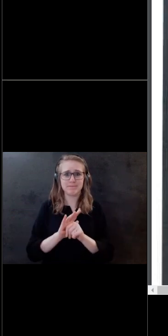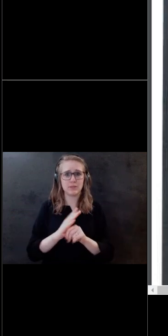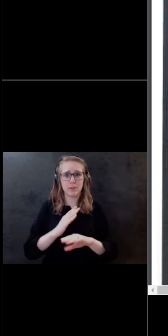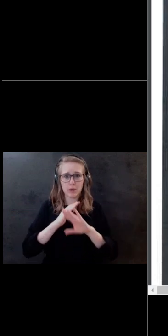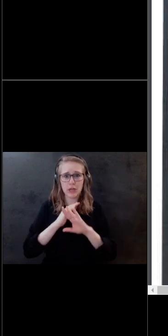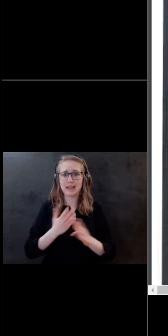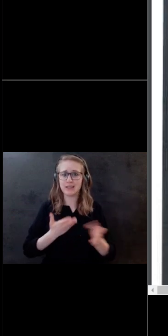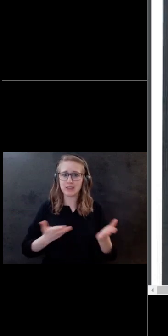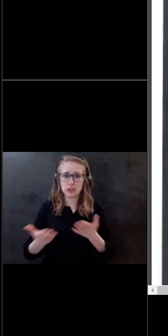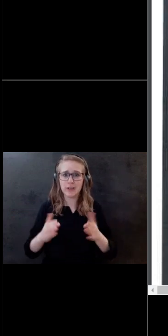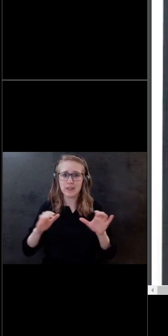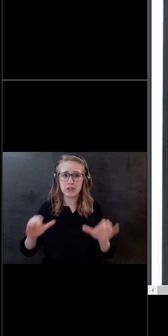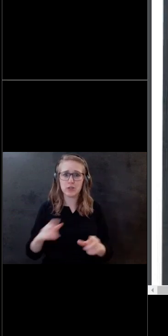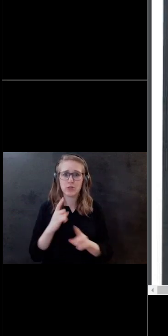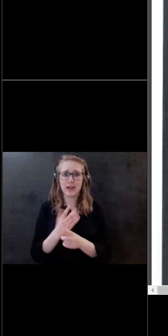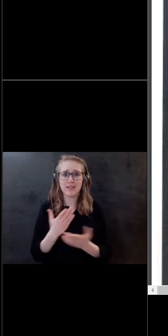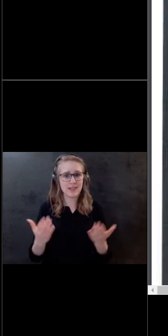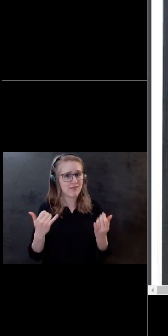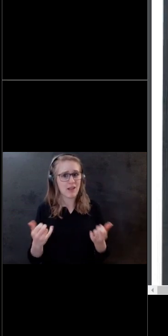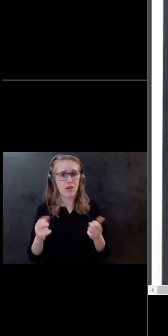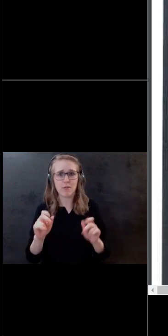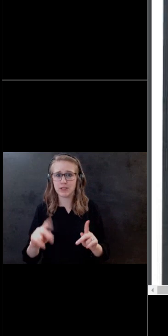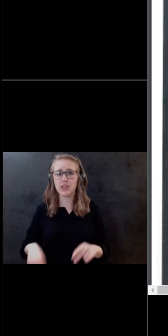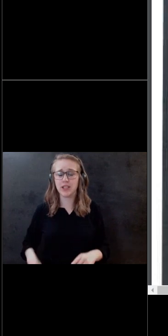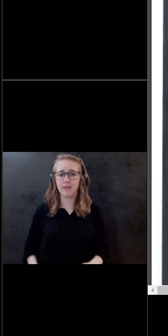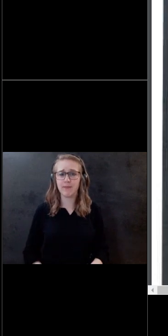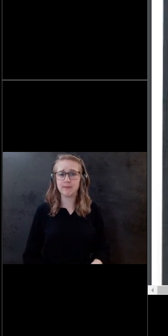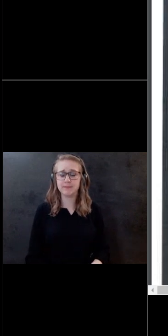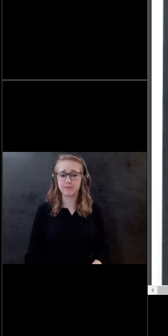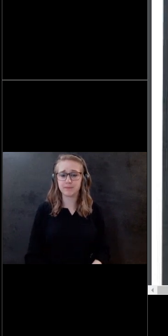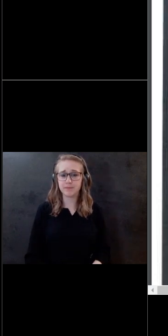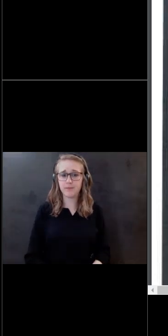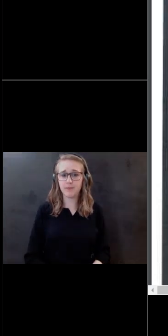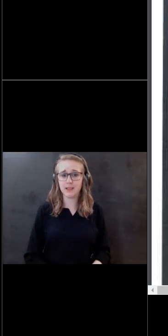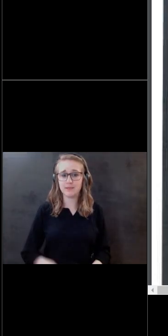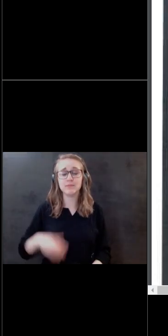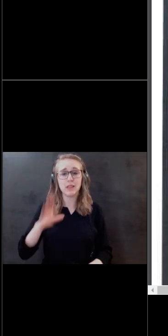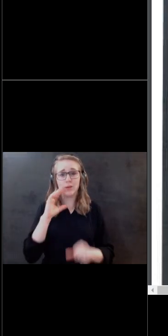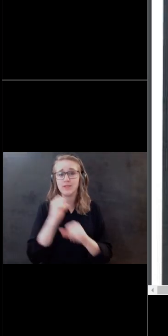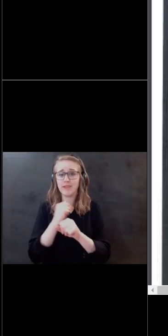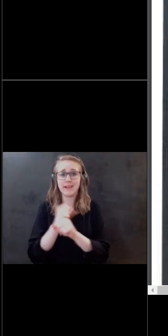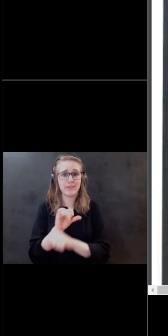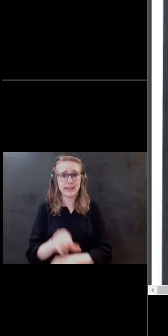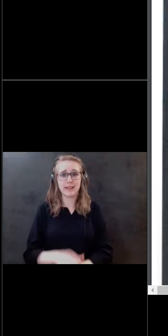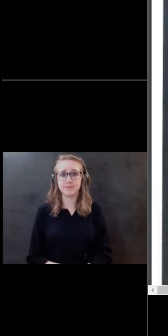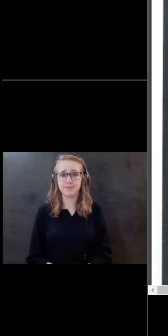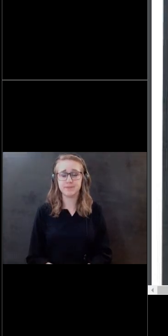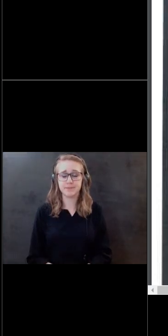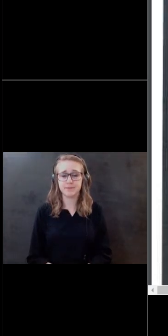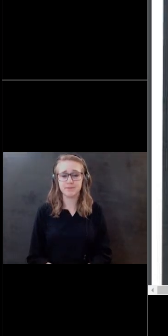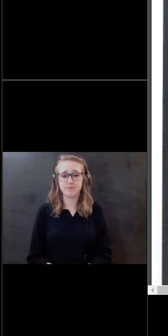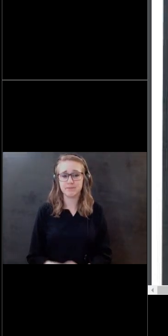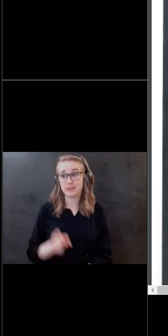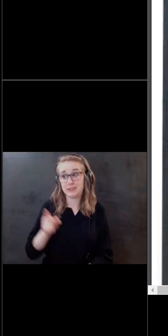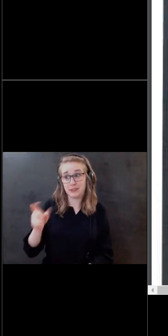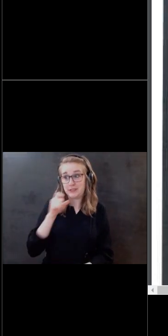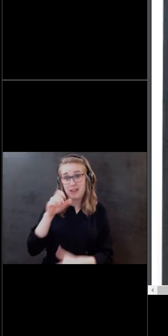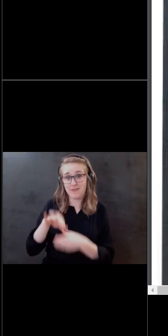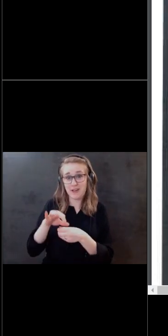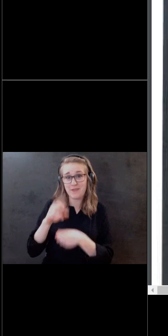do the right thing. And we have an opportunity to do that. And I'm going to just say, I'm going to fight for that, you know, because you didn't vote for me